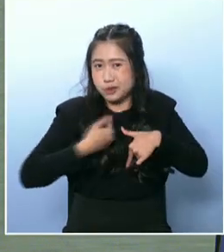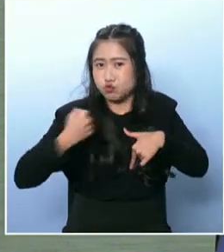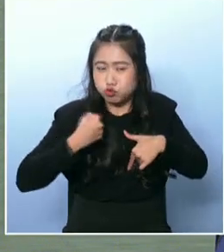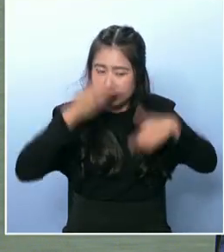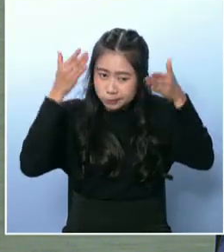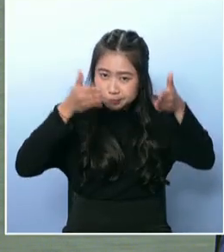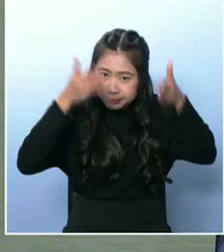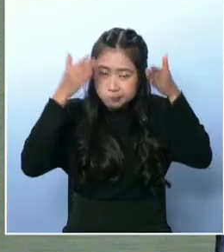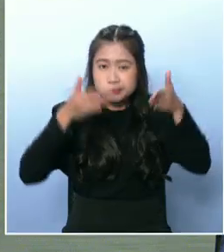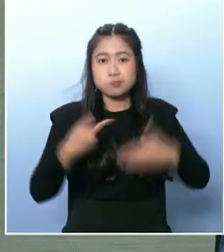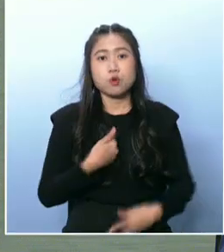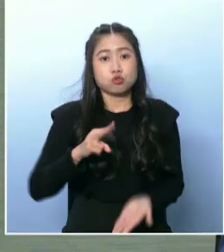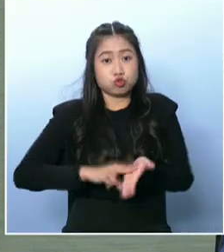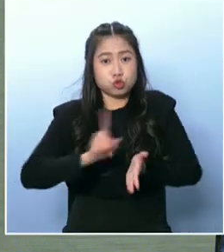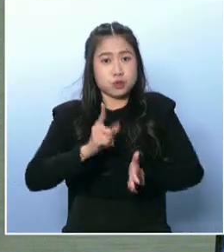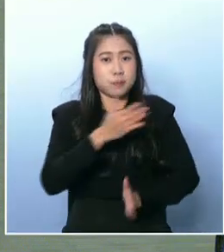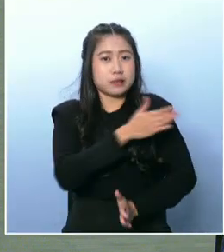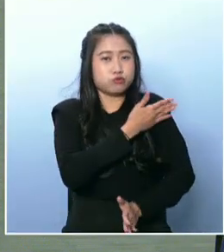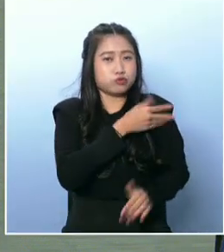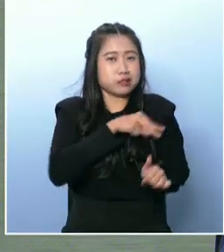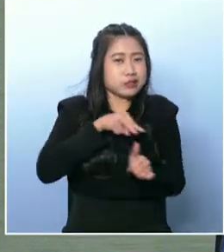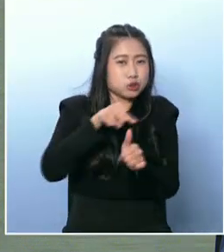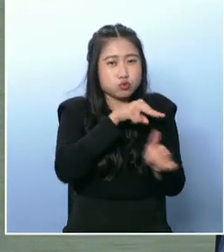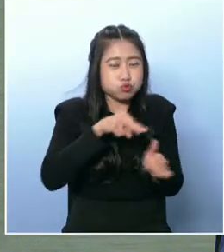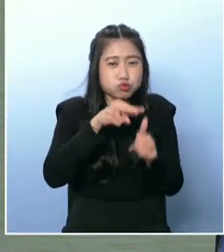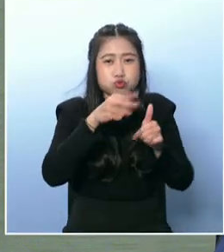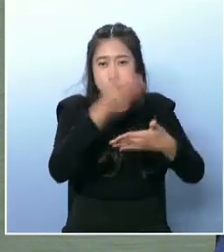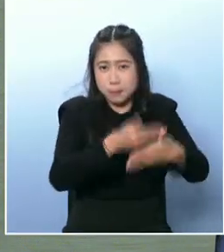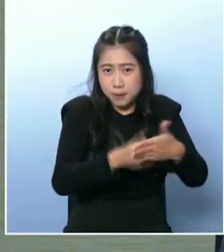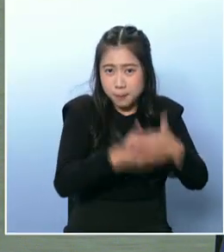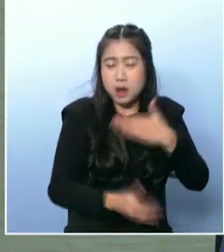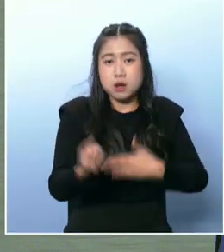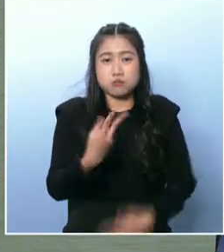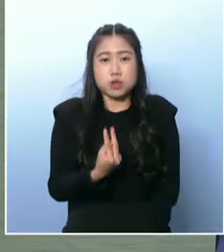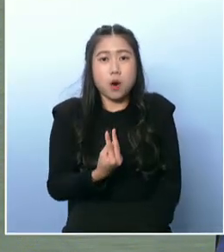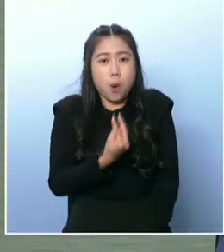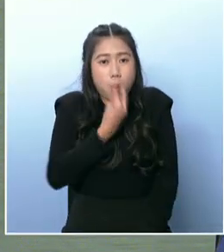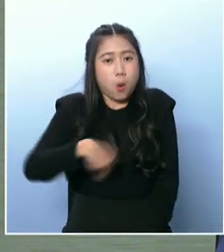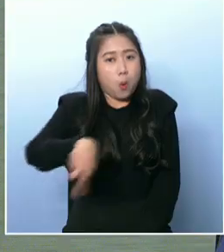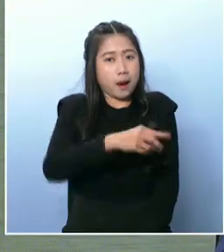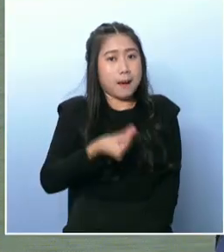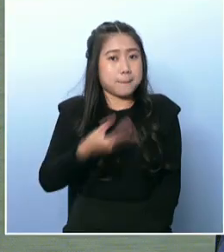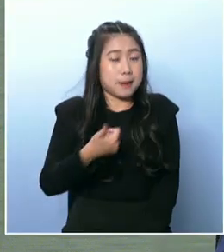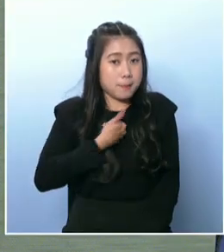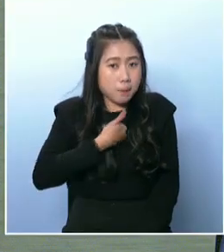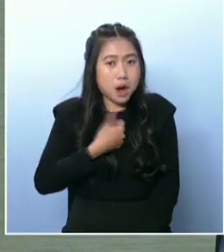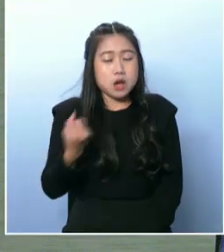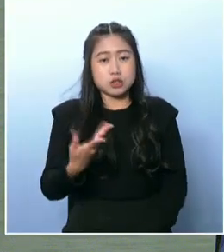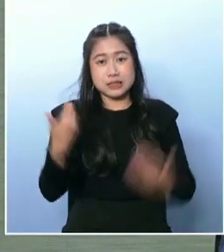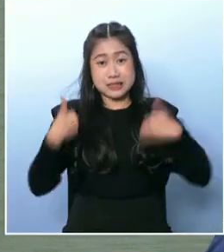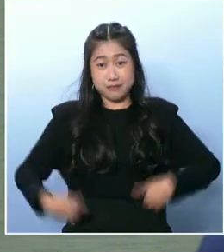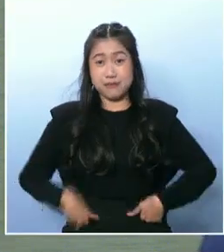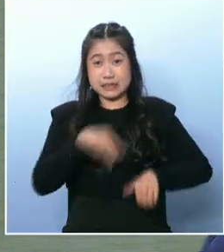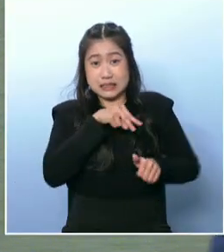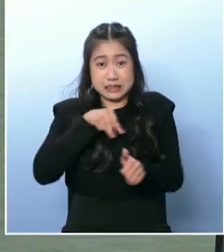you need a lot of patience and care. I think we have to reduce the manpower ratio so that they can